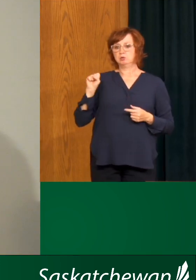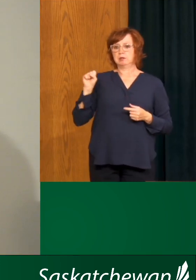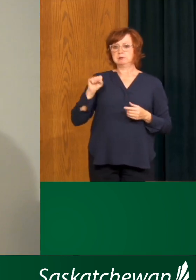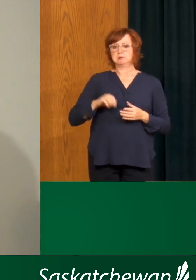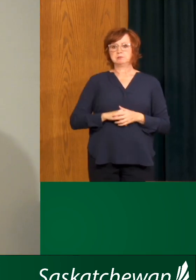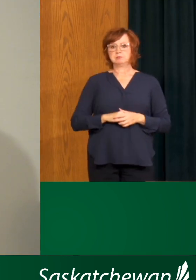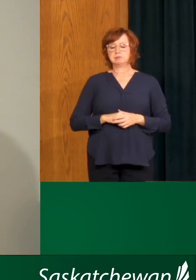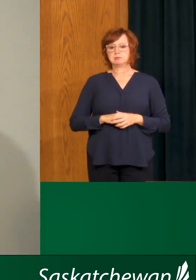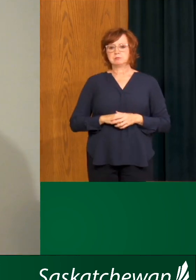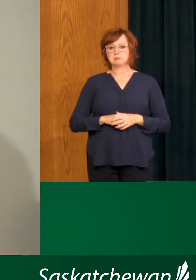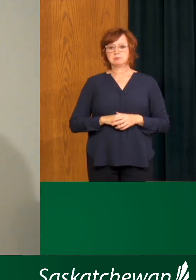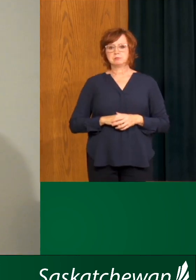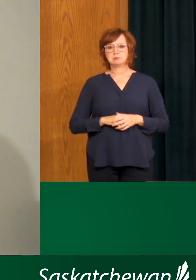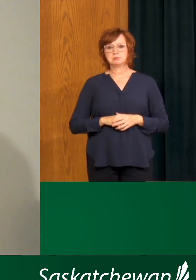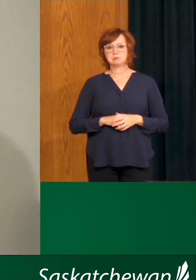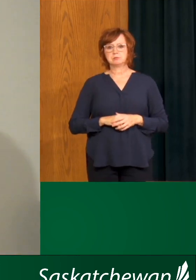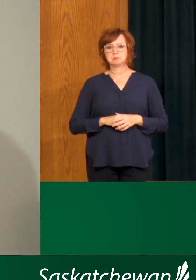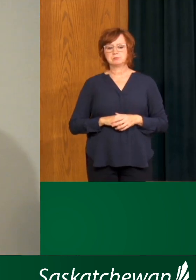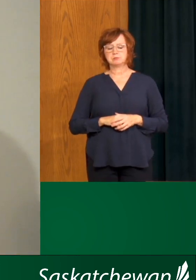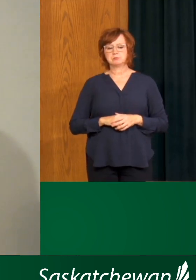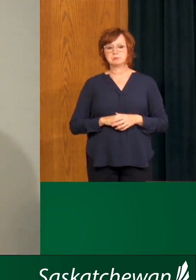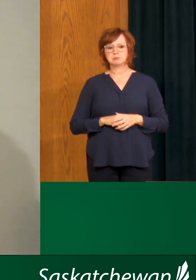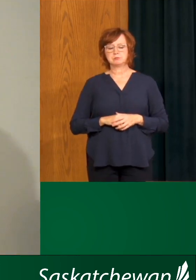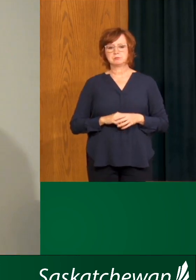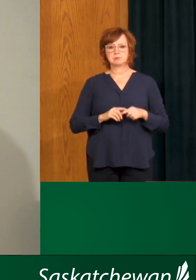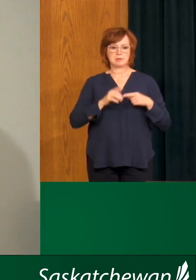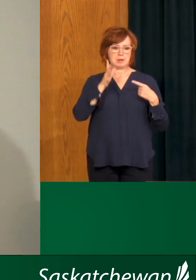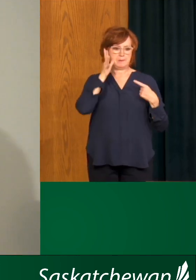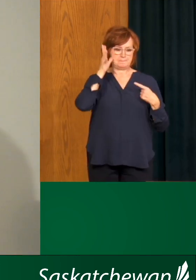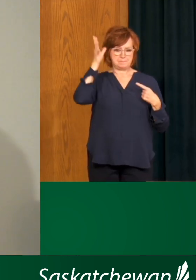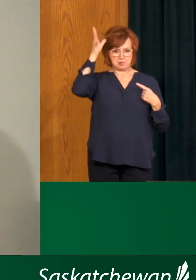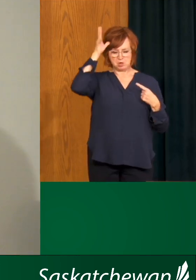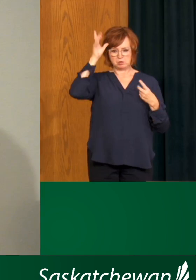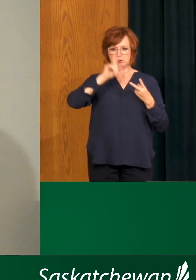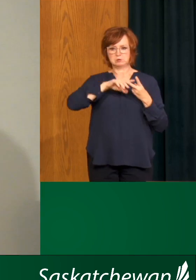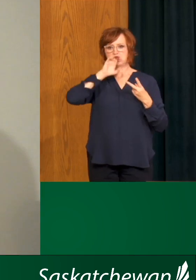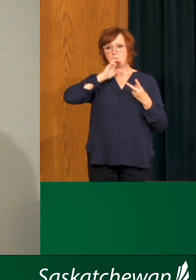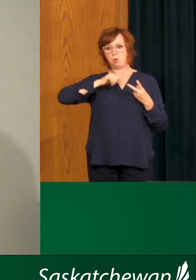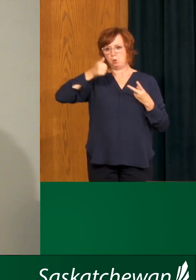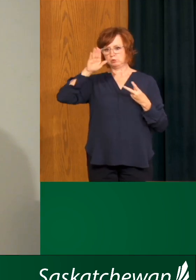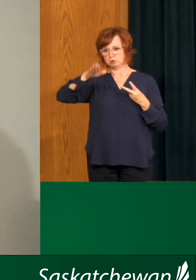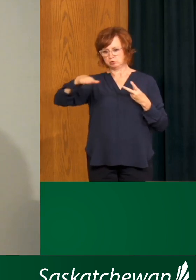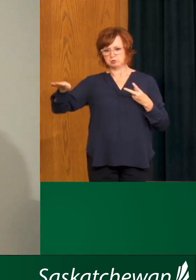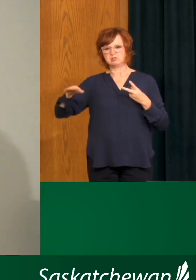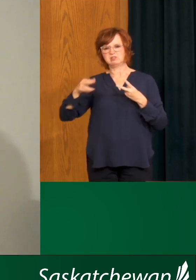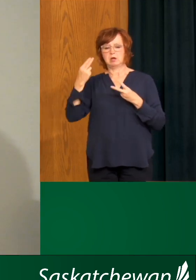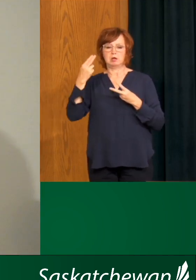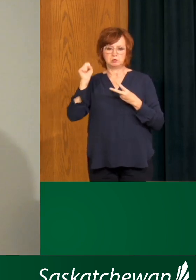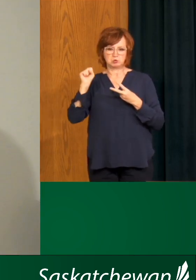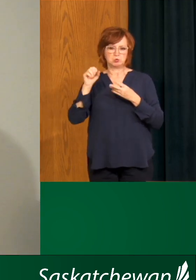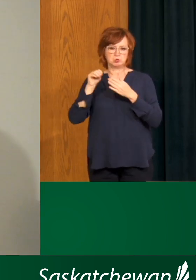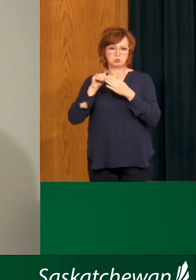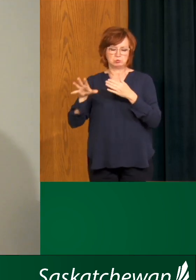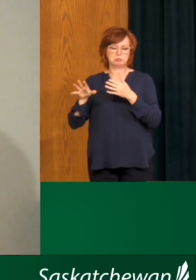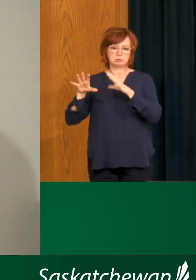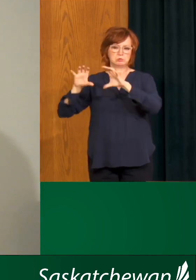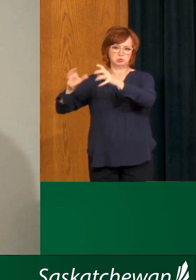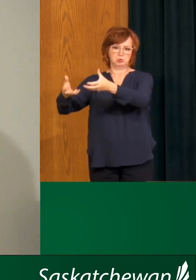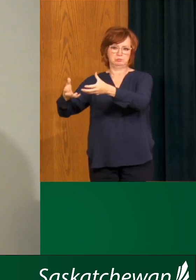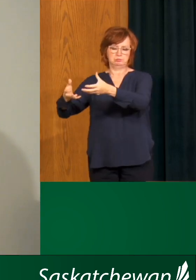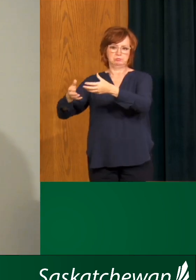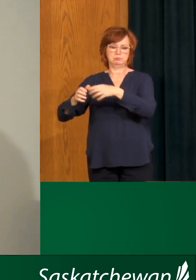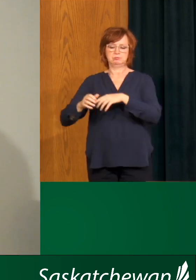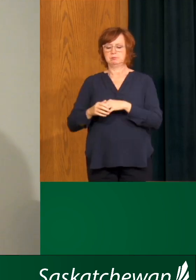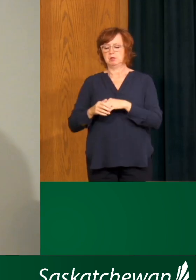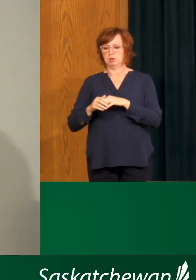that, in high school, for example, that do not go to school if you're unwell. And for younger